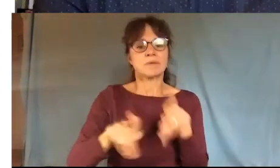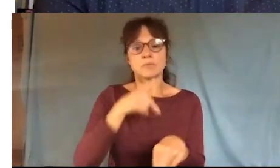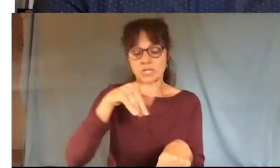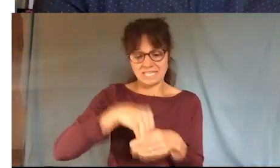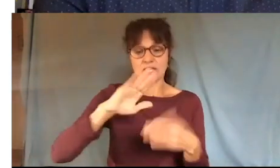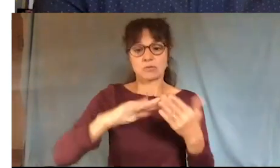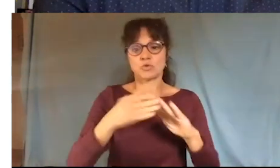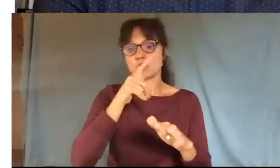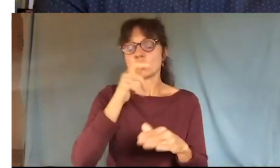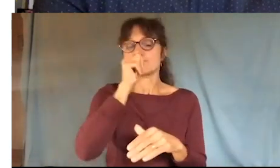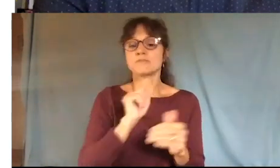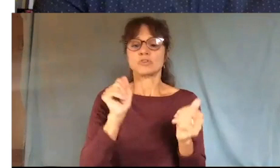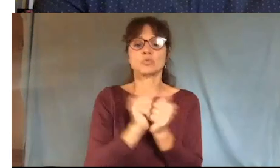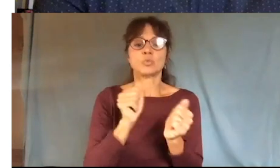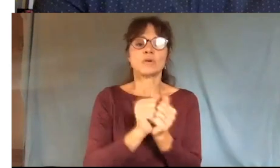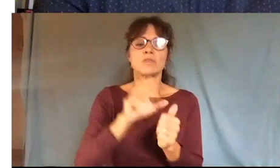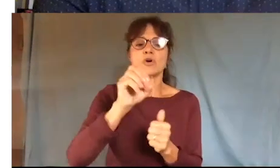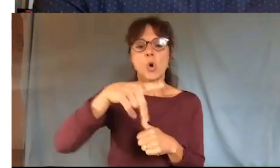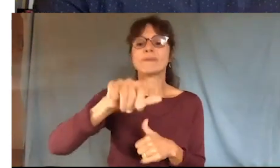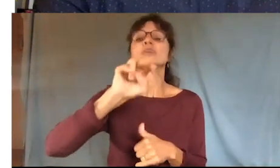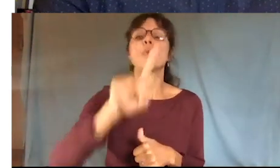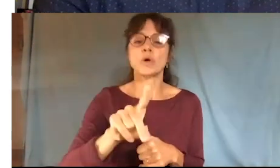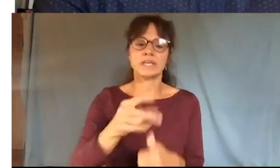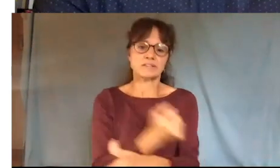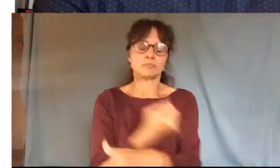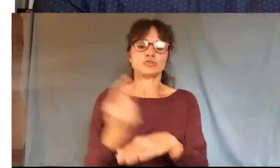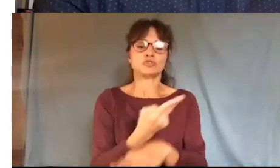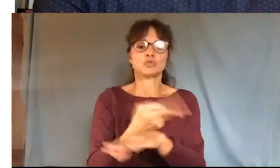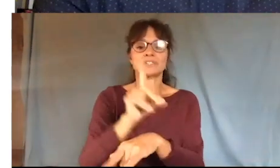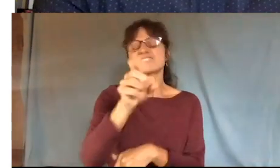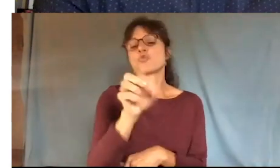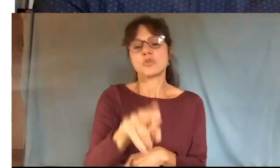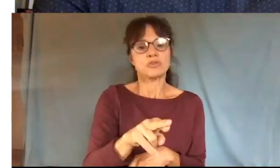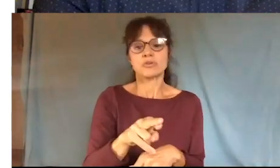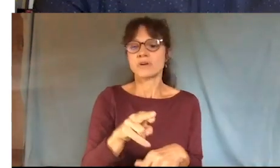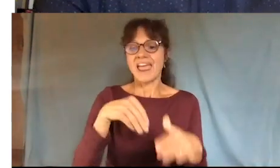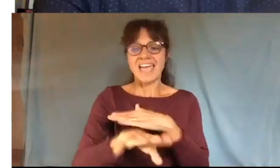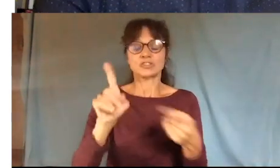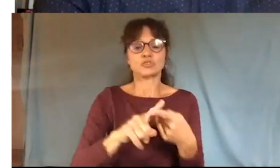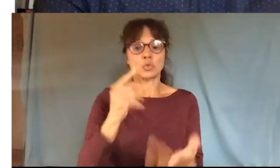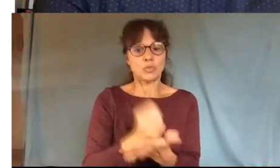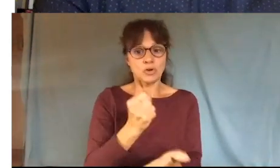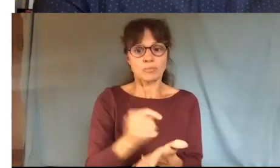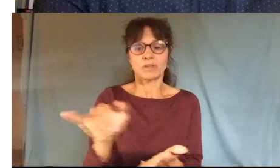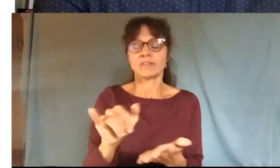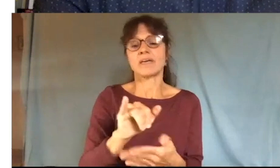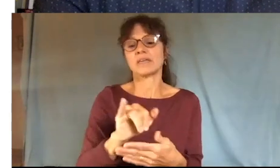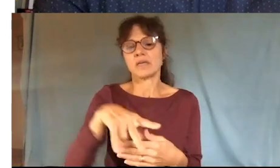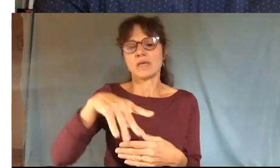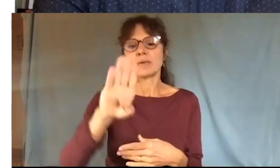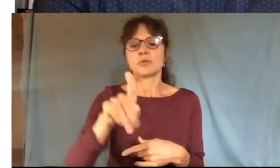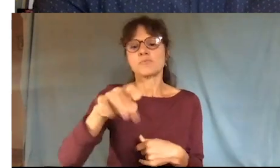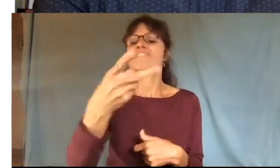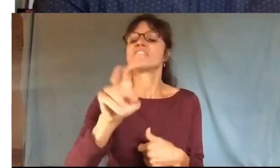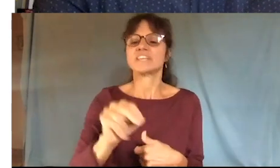community who are dealing with opioid substance use disorder, that access to opioid substance use therapies such as buprenorphine and even